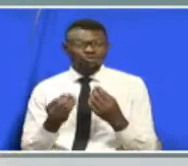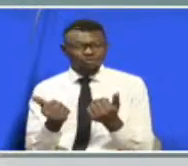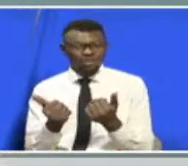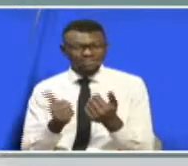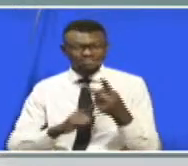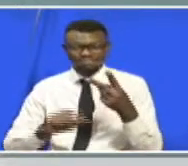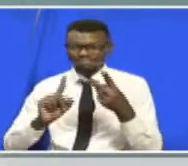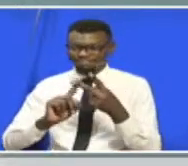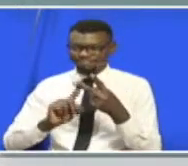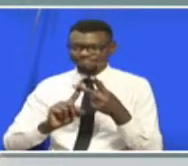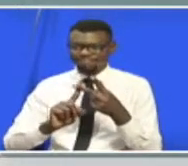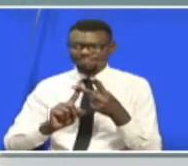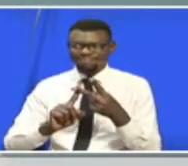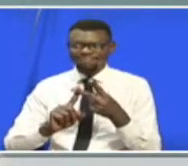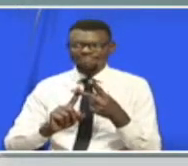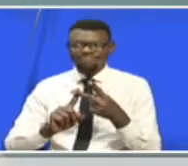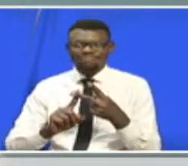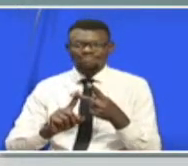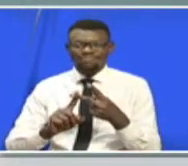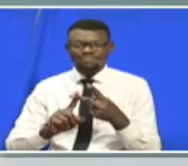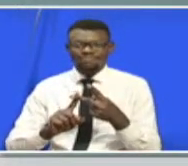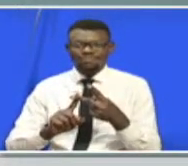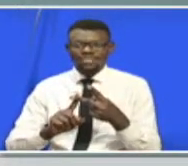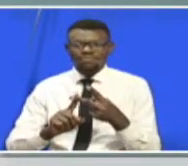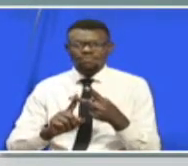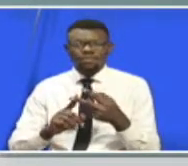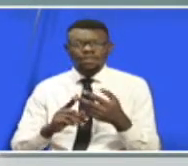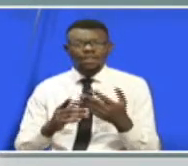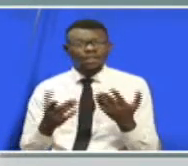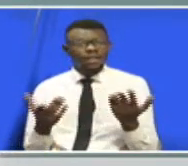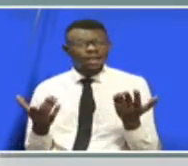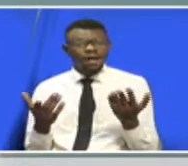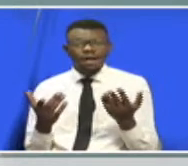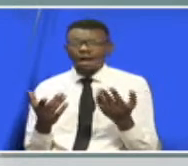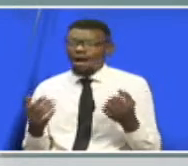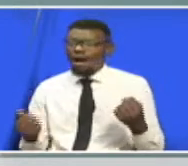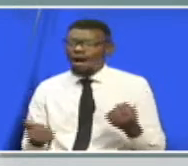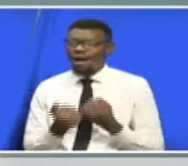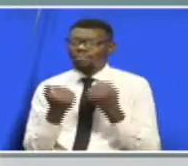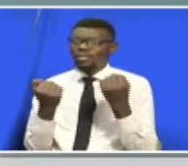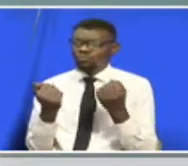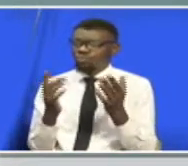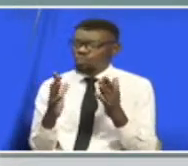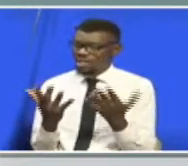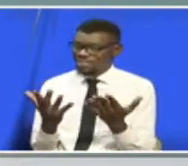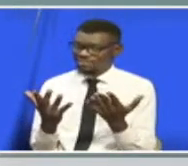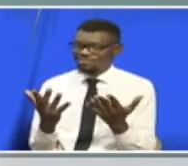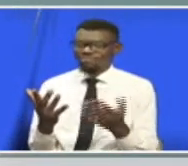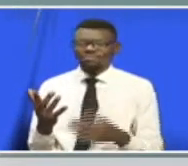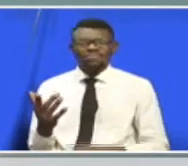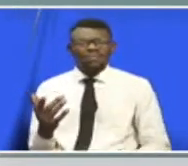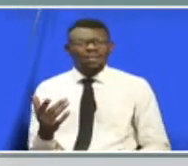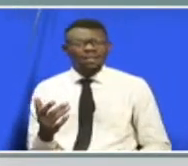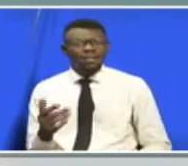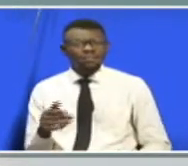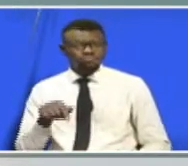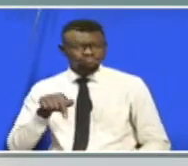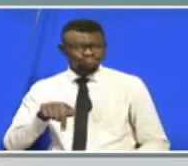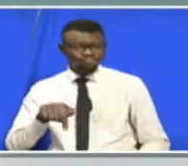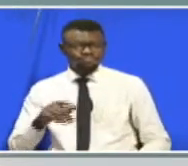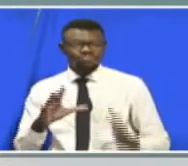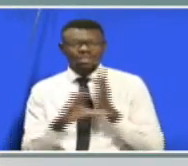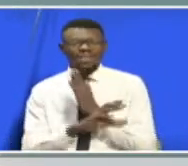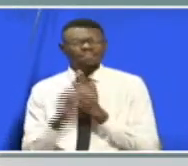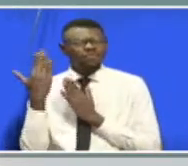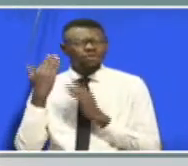that we have to do is, what has happened in this country when the government,